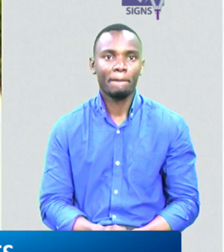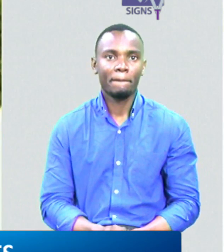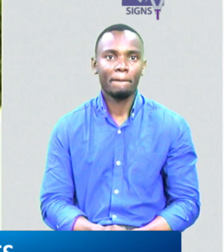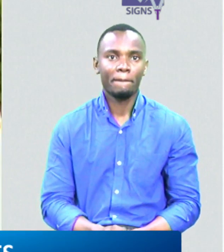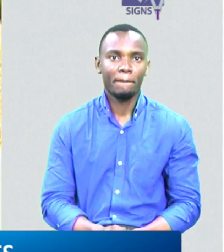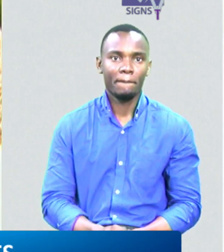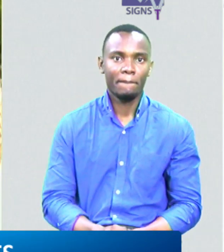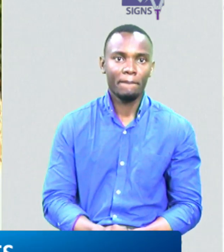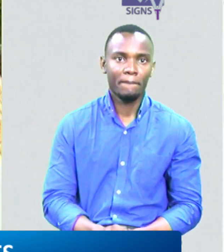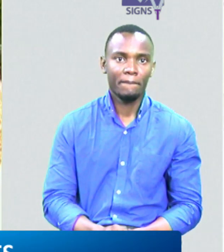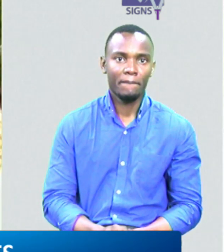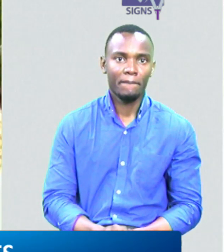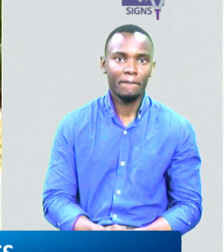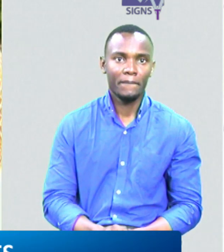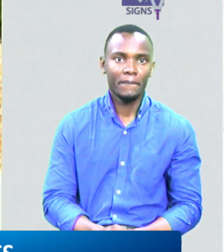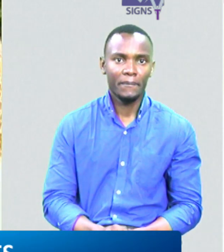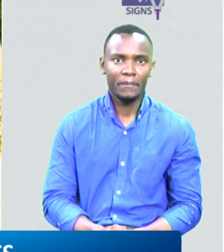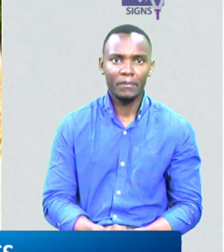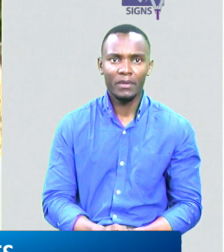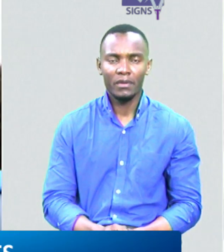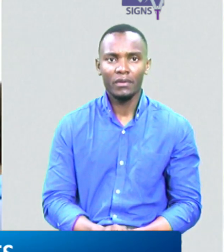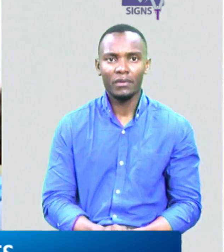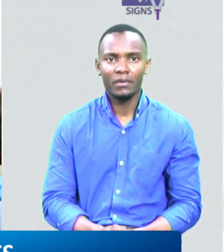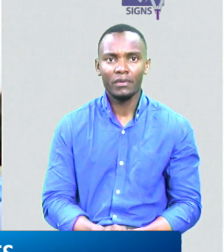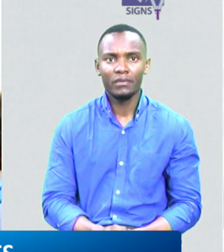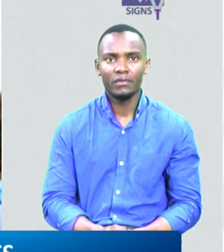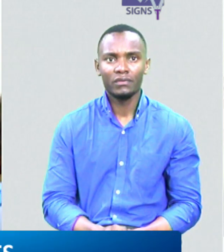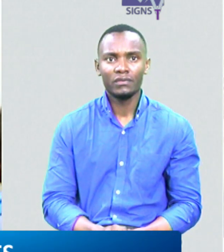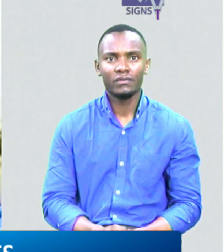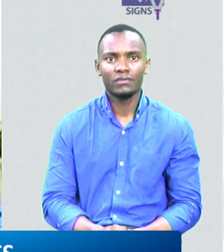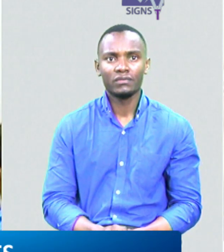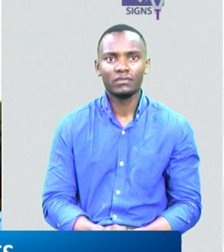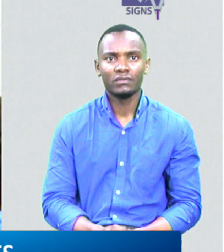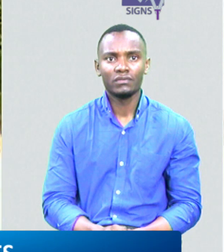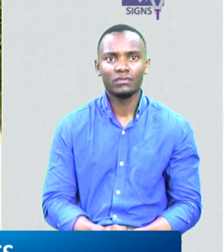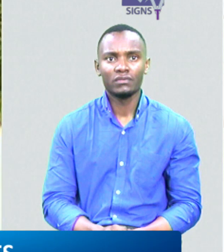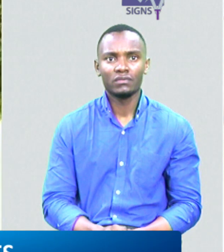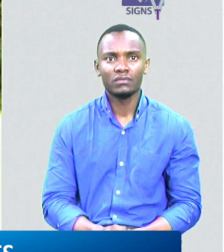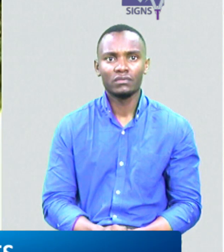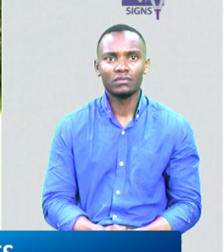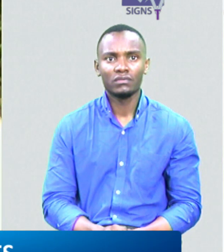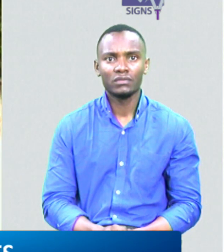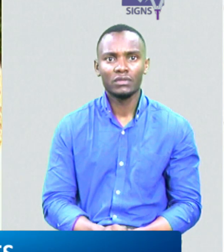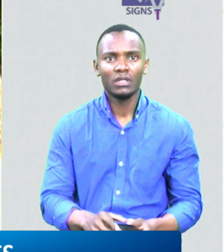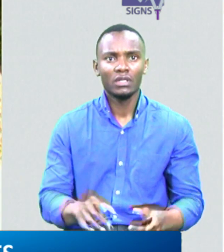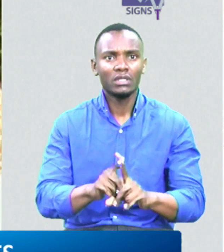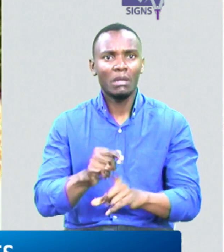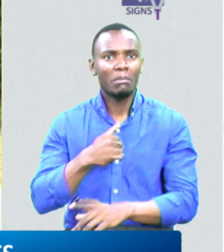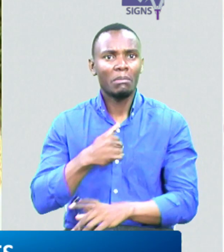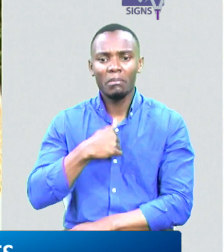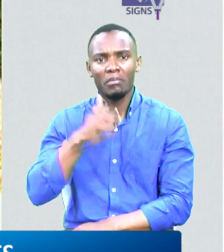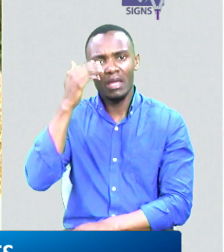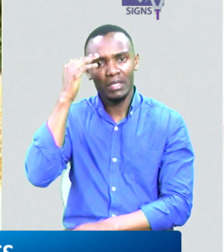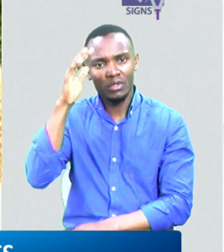were unwilling to leave the venue. WorldCoin is a global blockchain project championed by OpenAI CEO